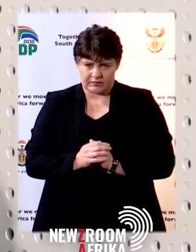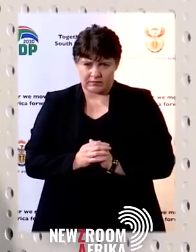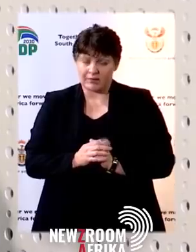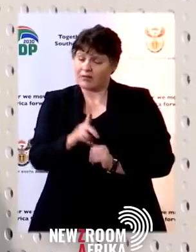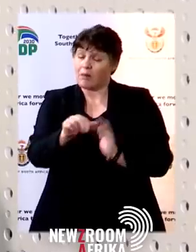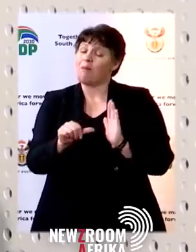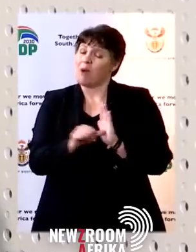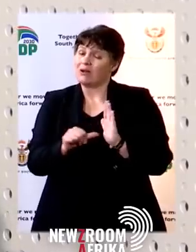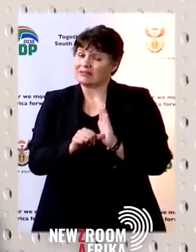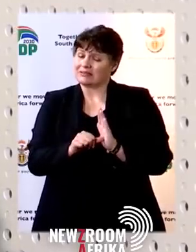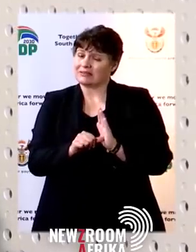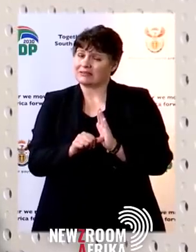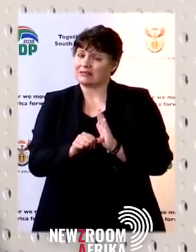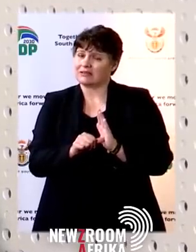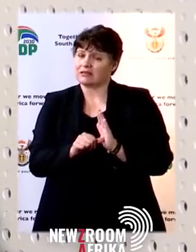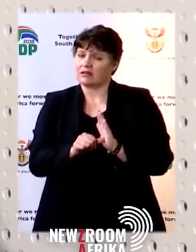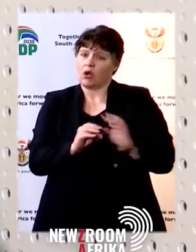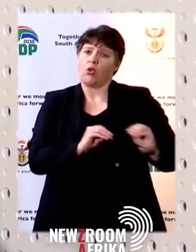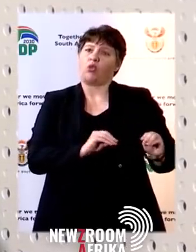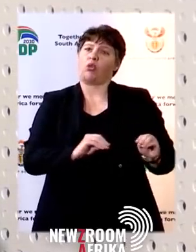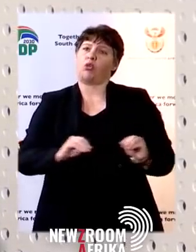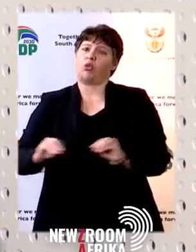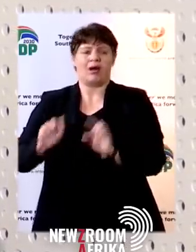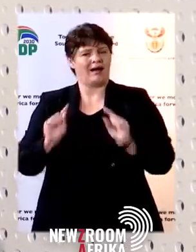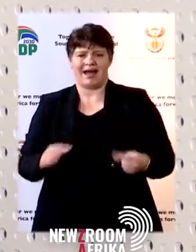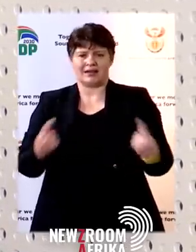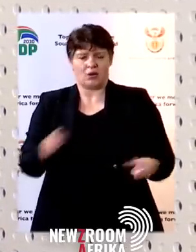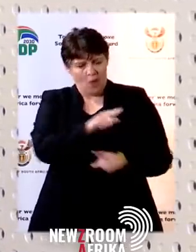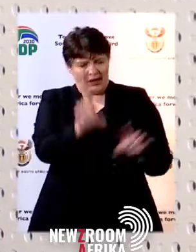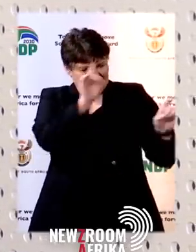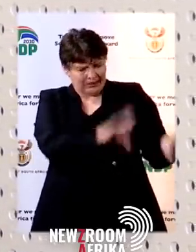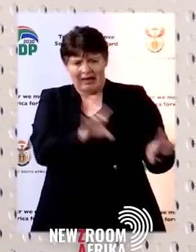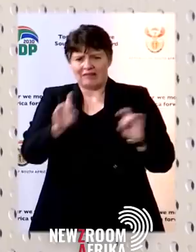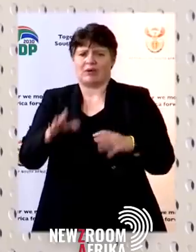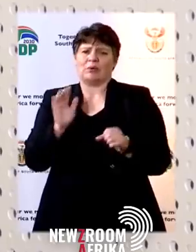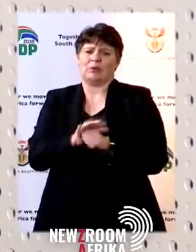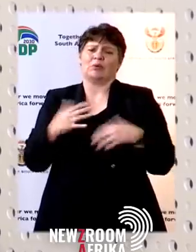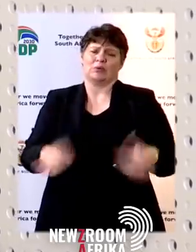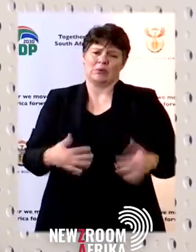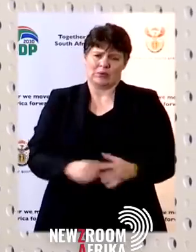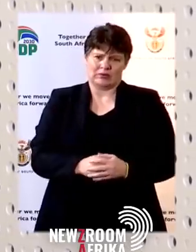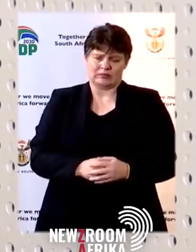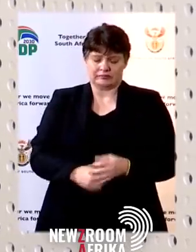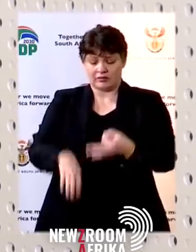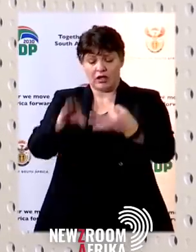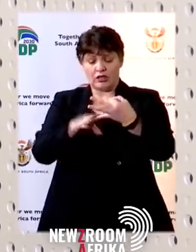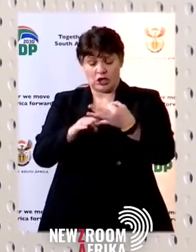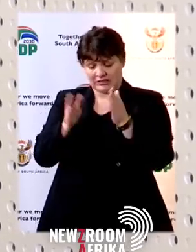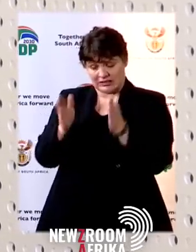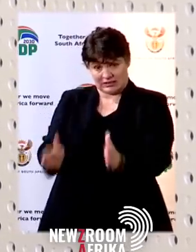the essence, and discussions cannot go on forever. On the third part of the package, we have rolled out